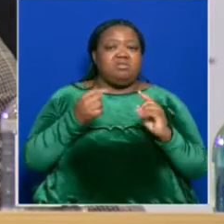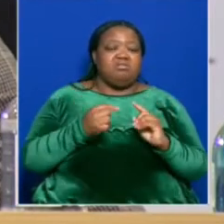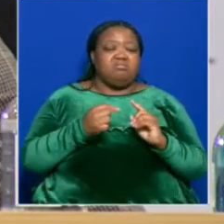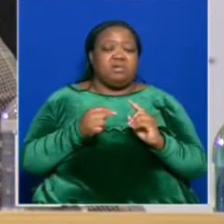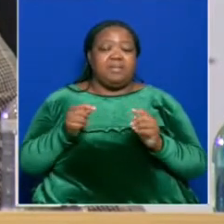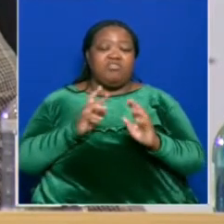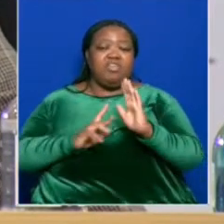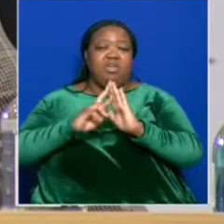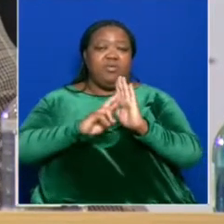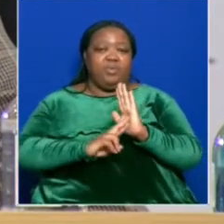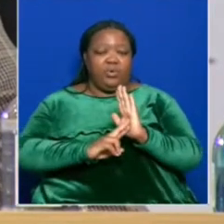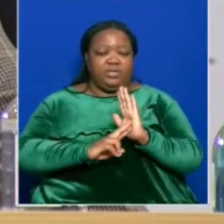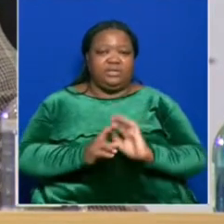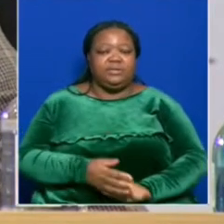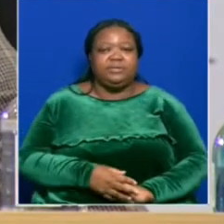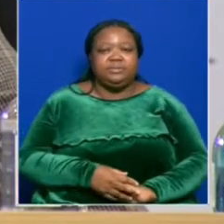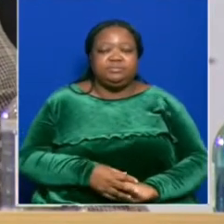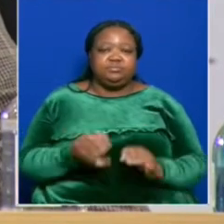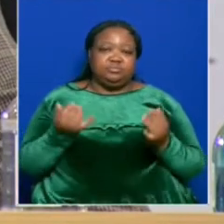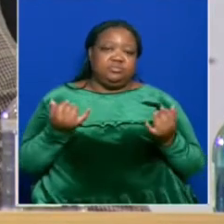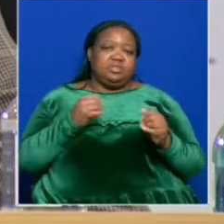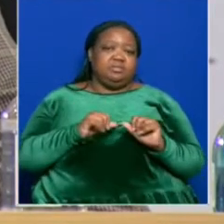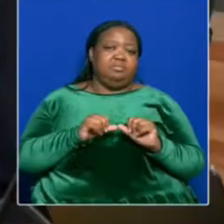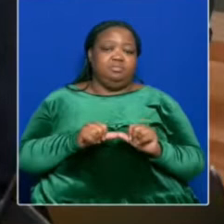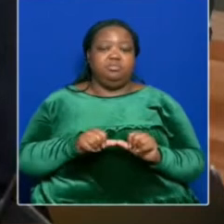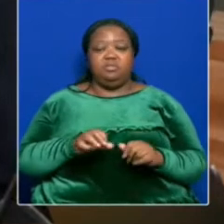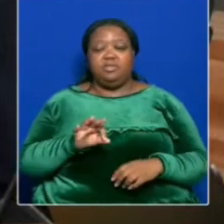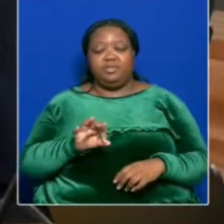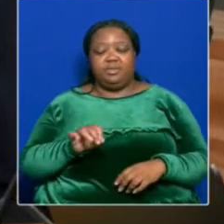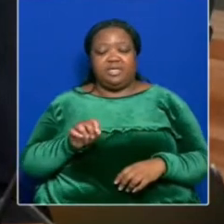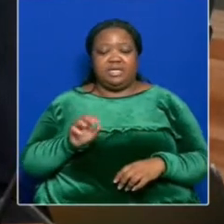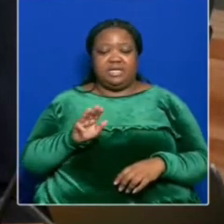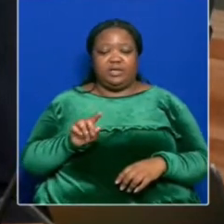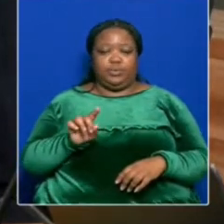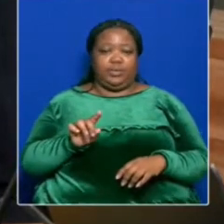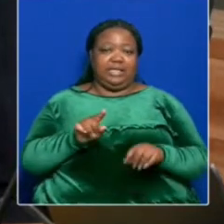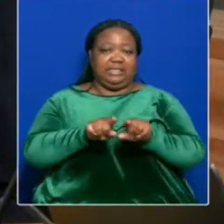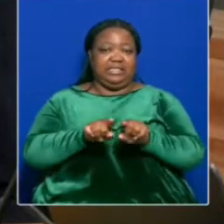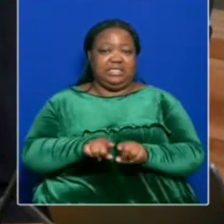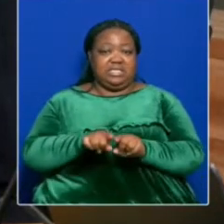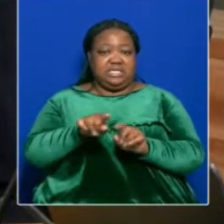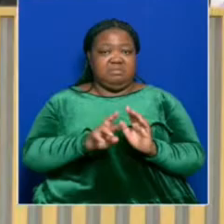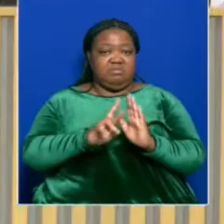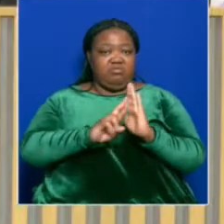going to move on to 391 of the same report. 391,